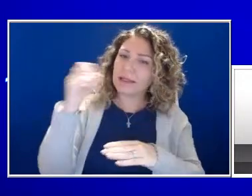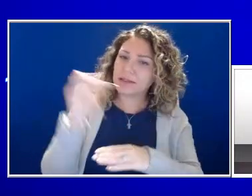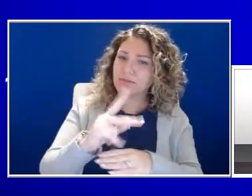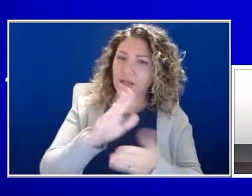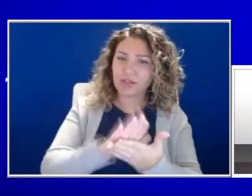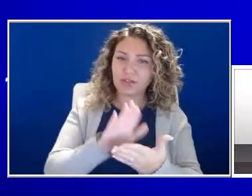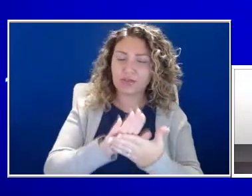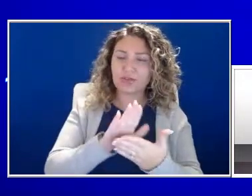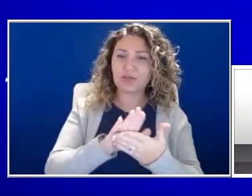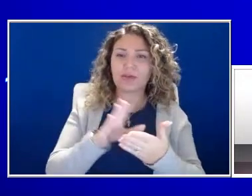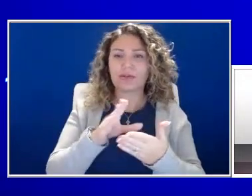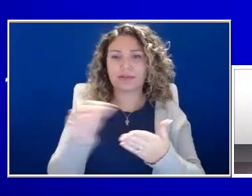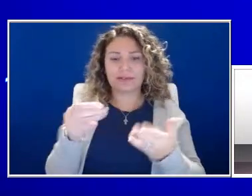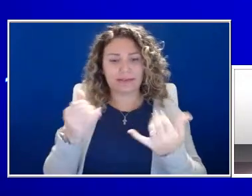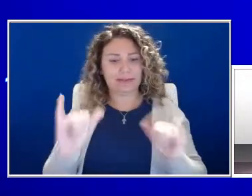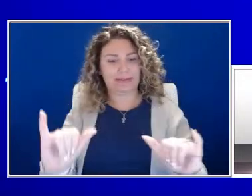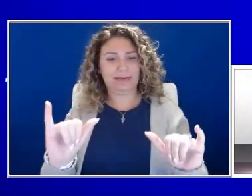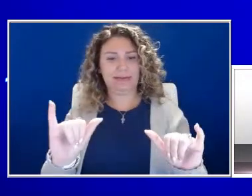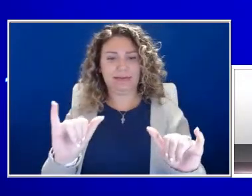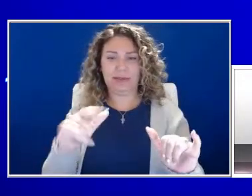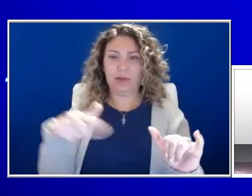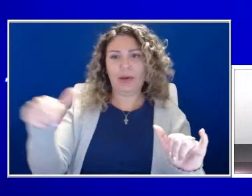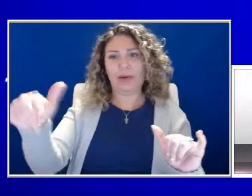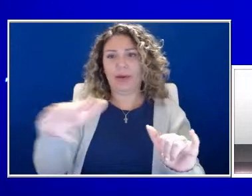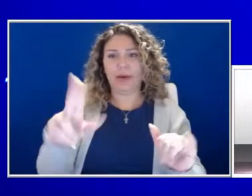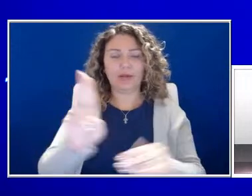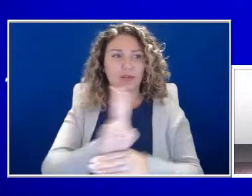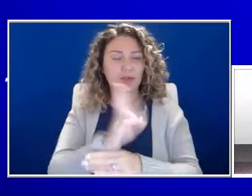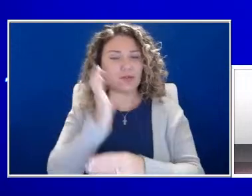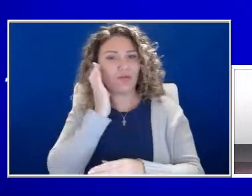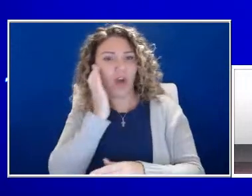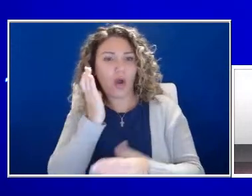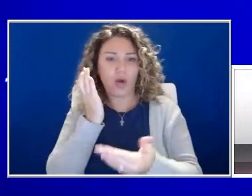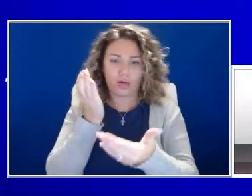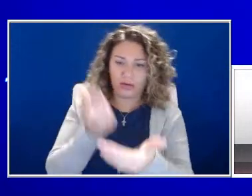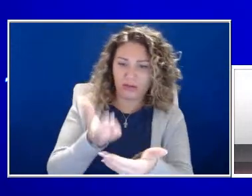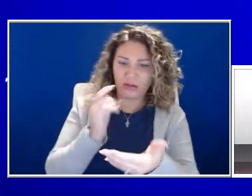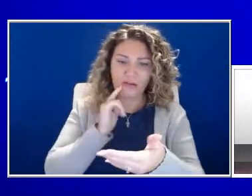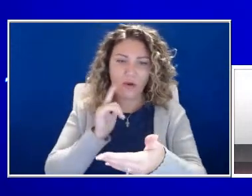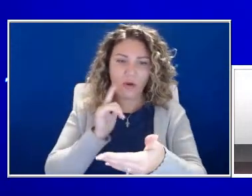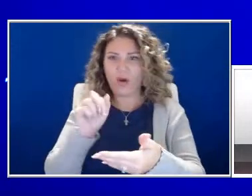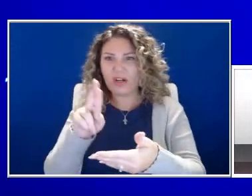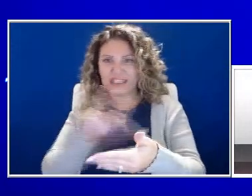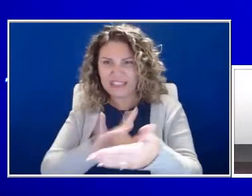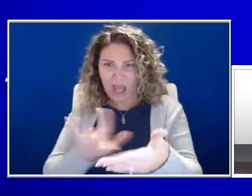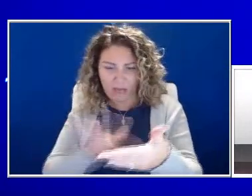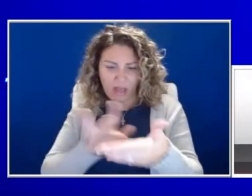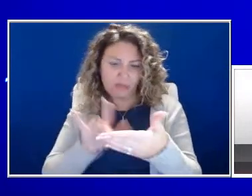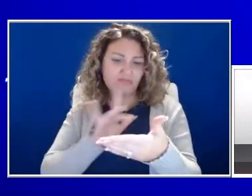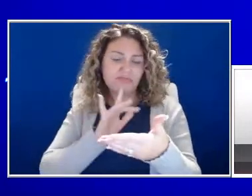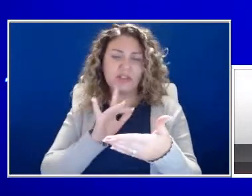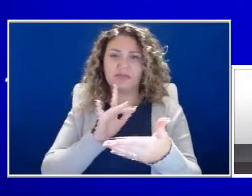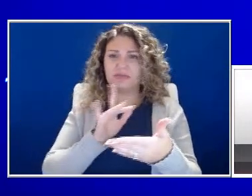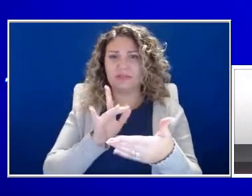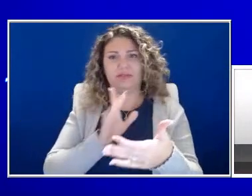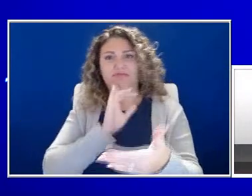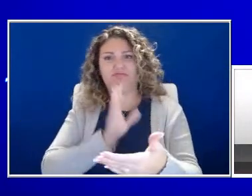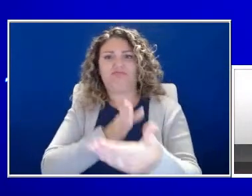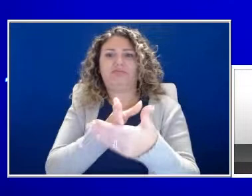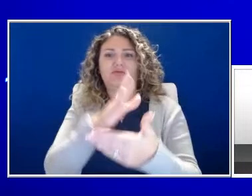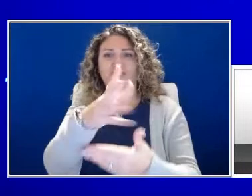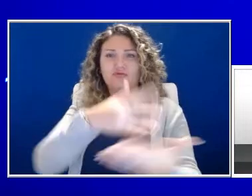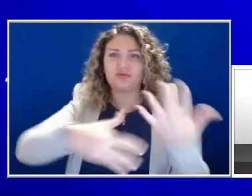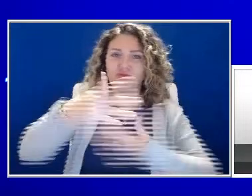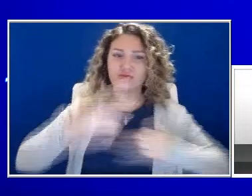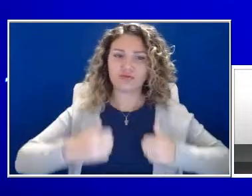still walking around using their devices a lot, directs a lot of their social interactions in life, and there are some negative consequences to too much